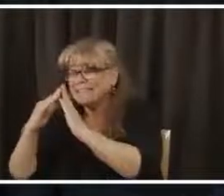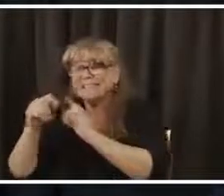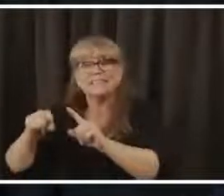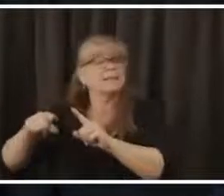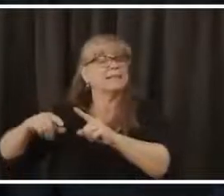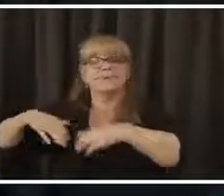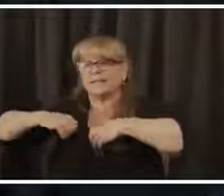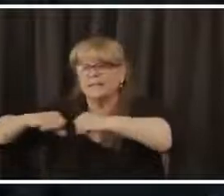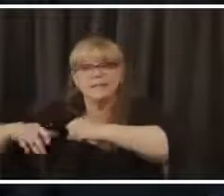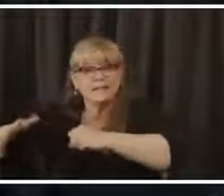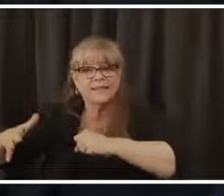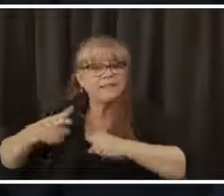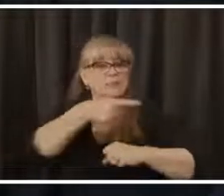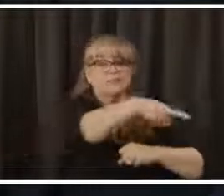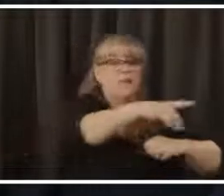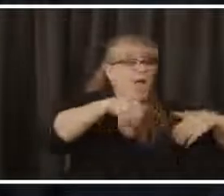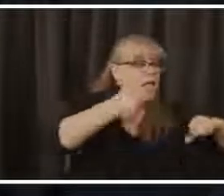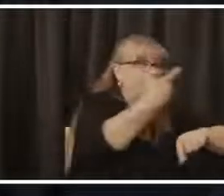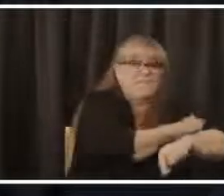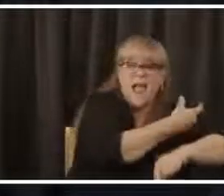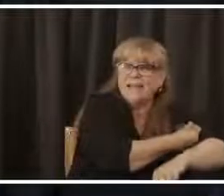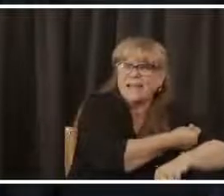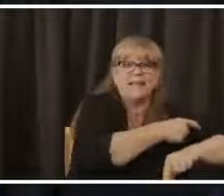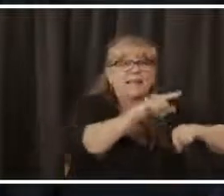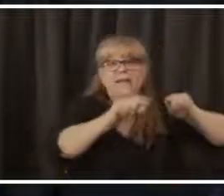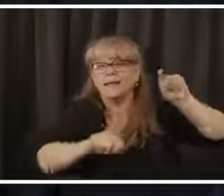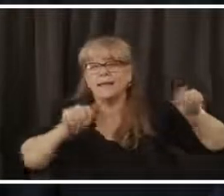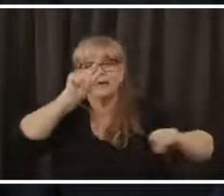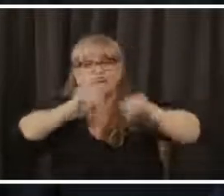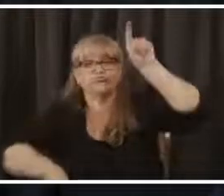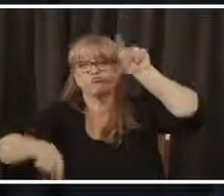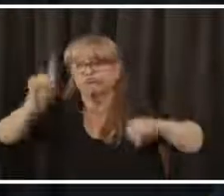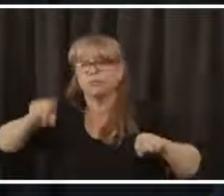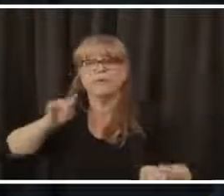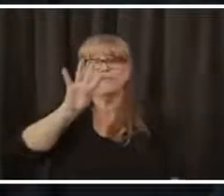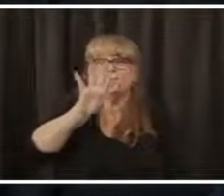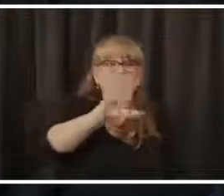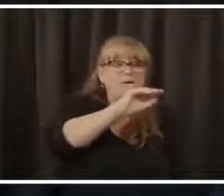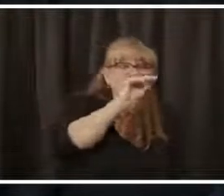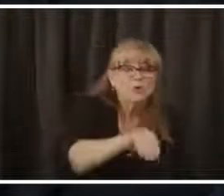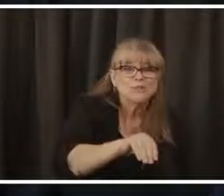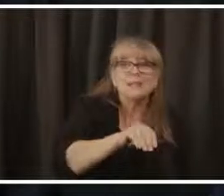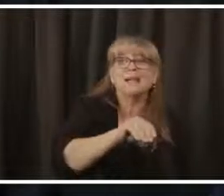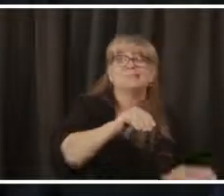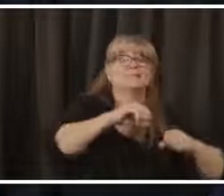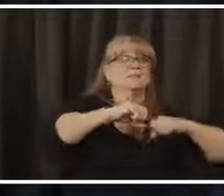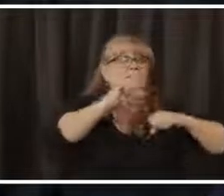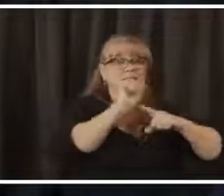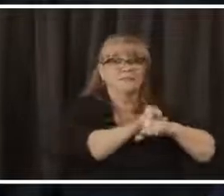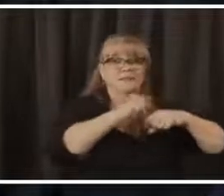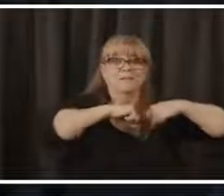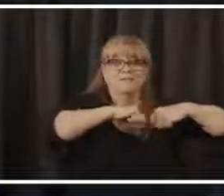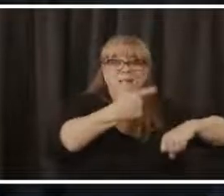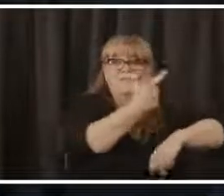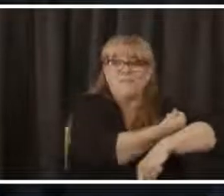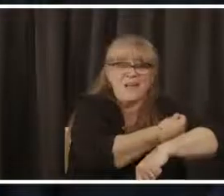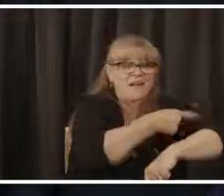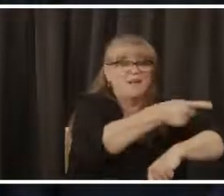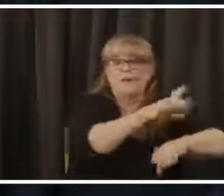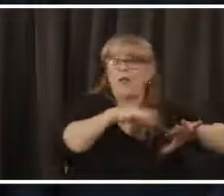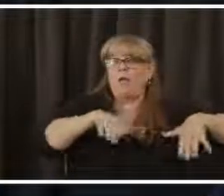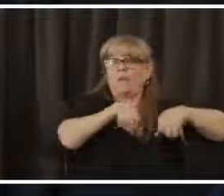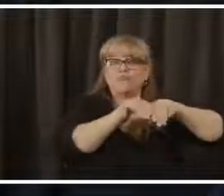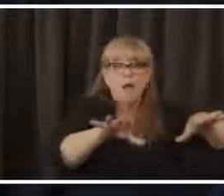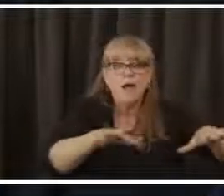have reached that herd immunity level, 75, 80%, there will no longer be community transmission of the virus. If there are still communities at that point that are at